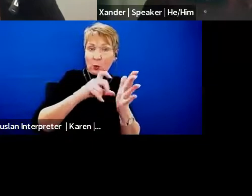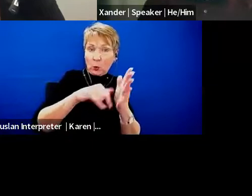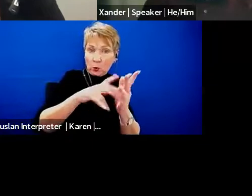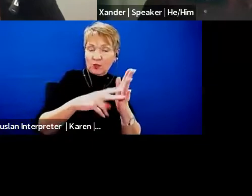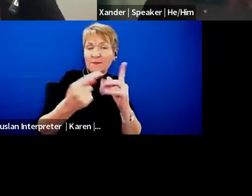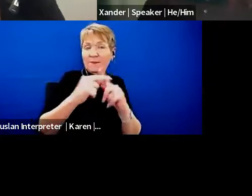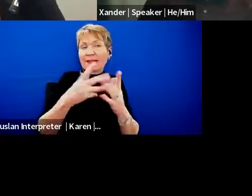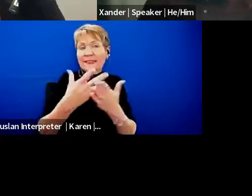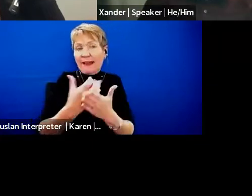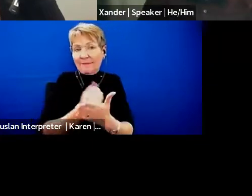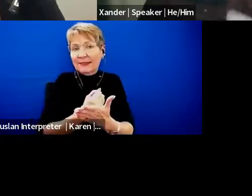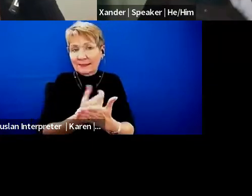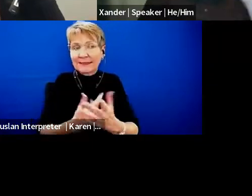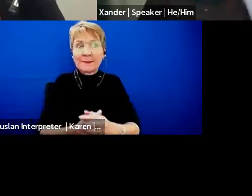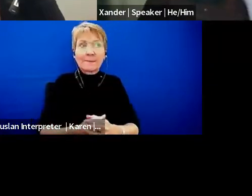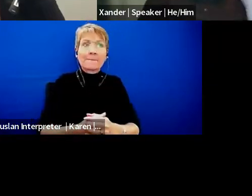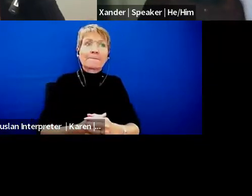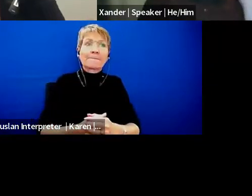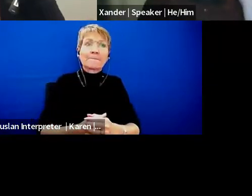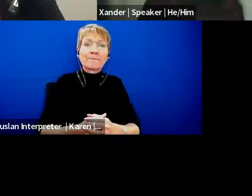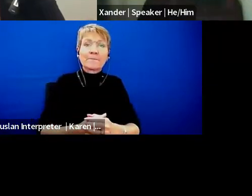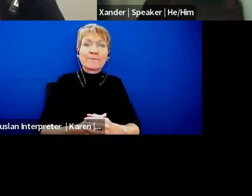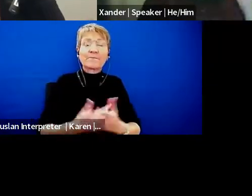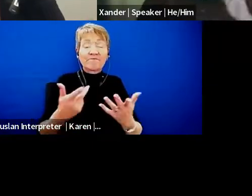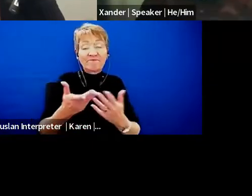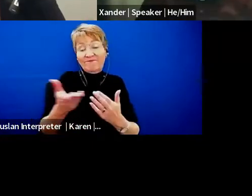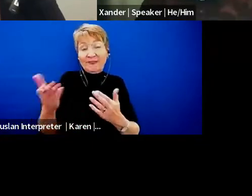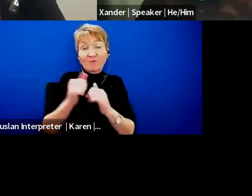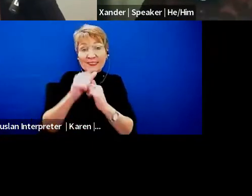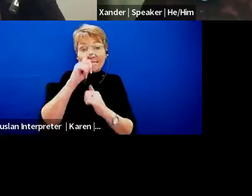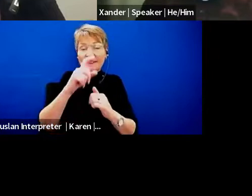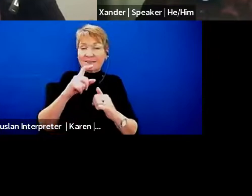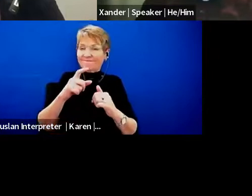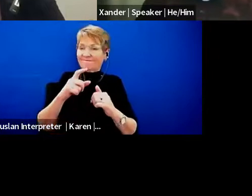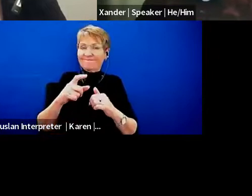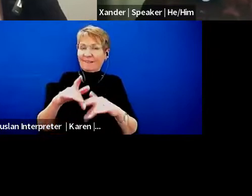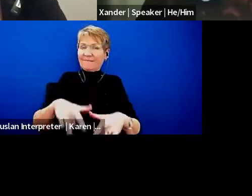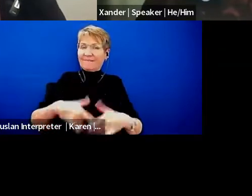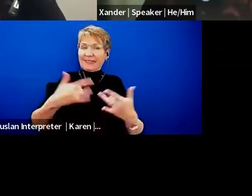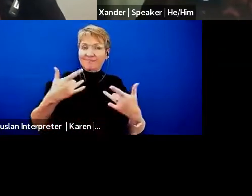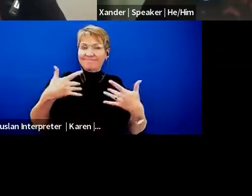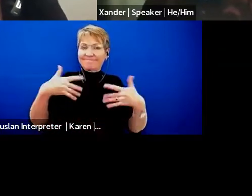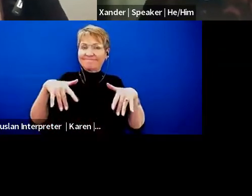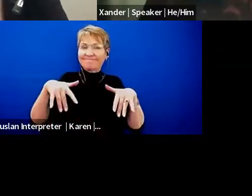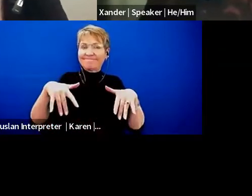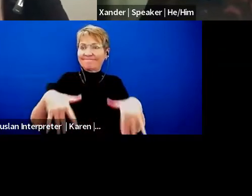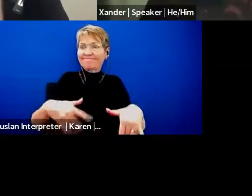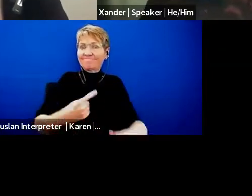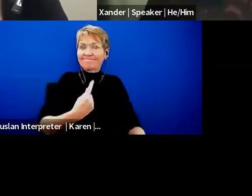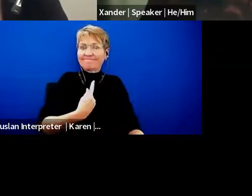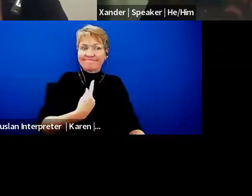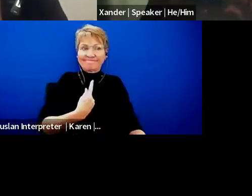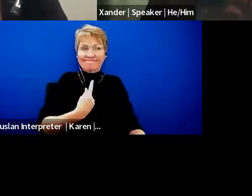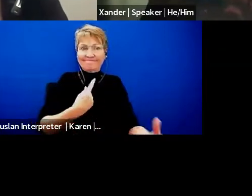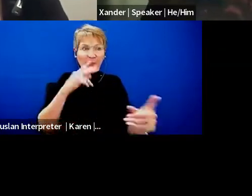siblings. Some of the challenges for siblings include feelings of isolation where time or effort might favour the sibling with